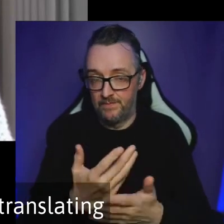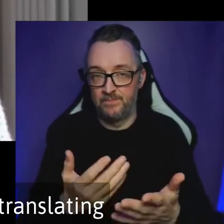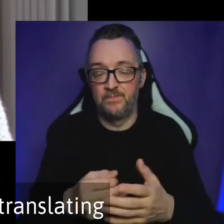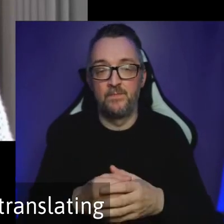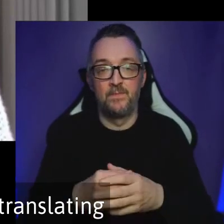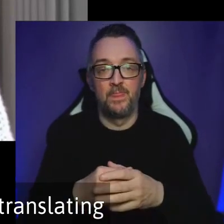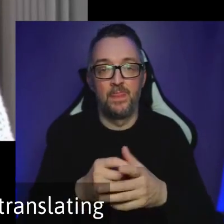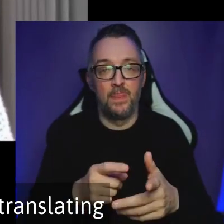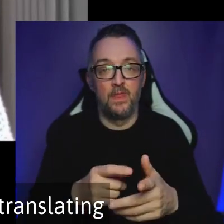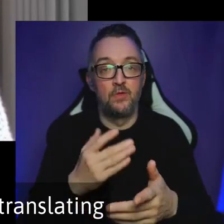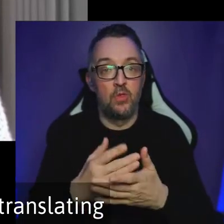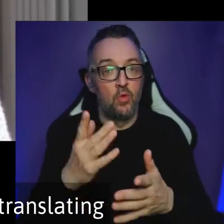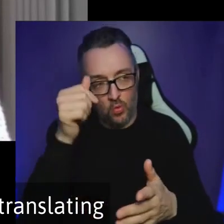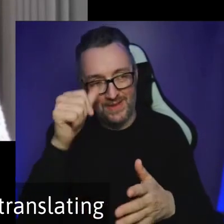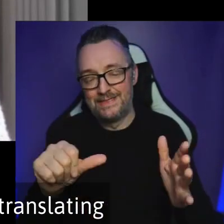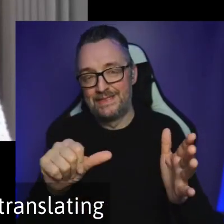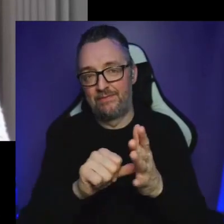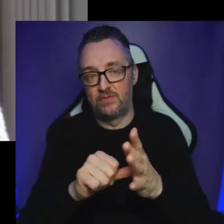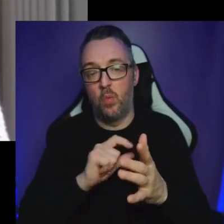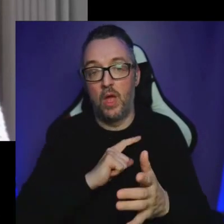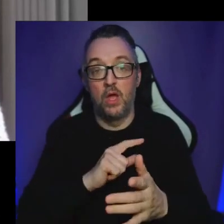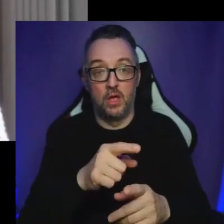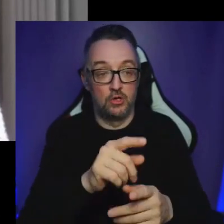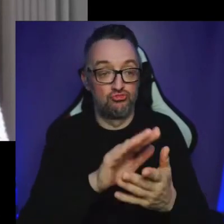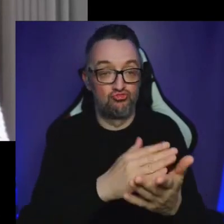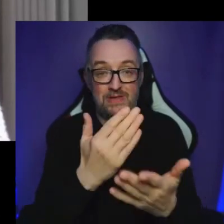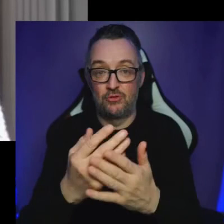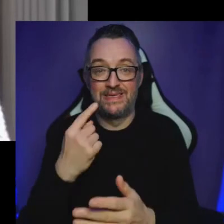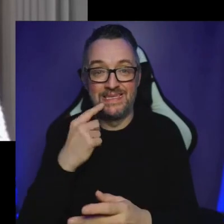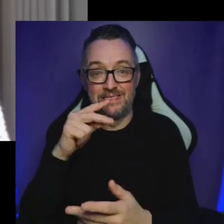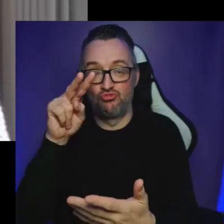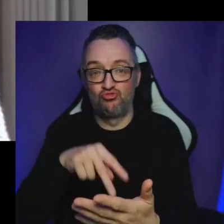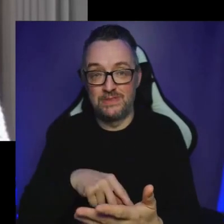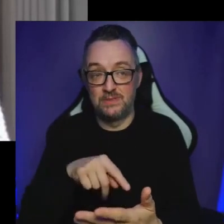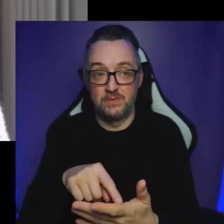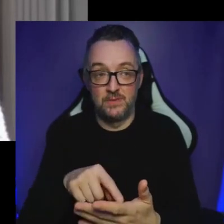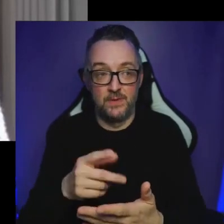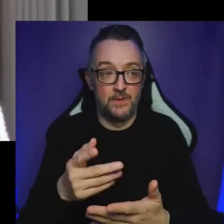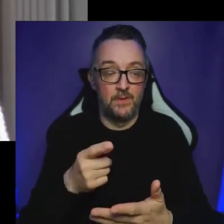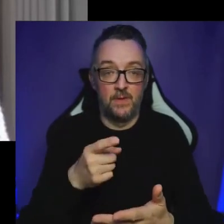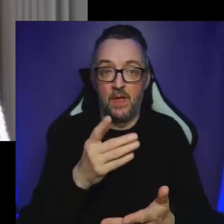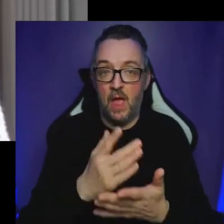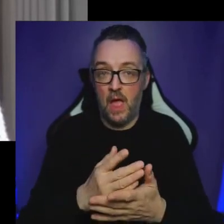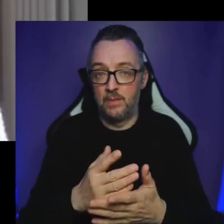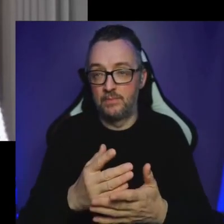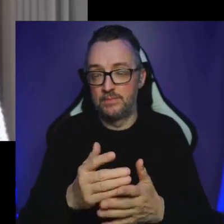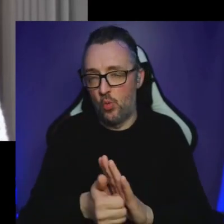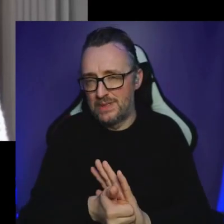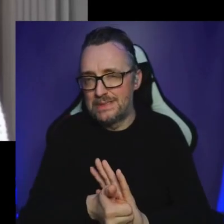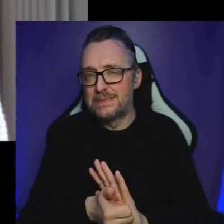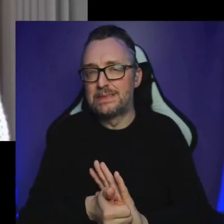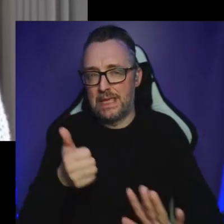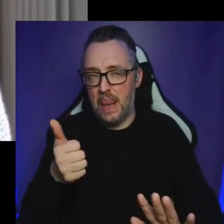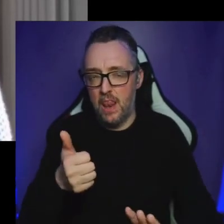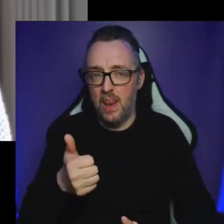It would be exceedingly difficult because I know translating to easy read is an art, and a difficult one